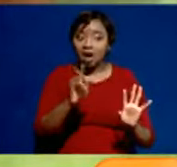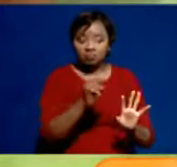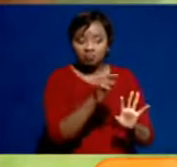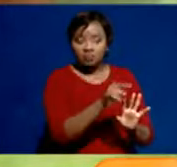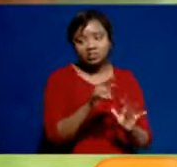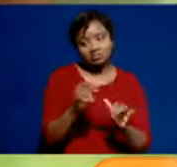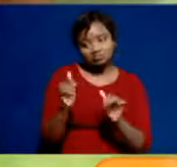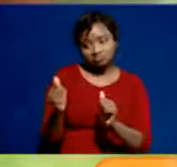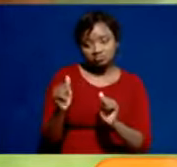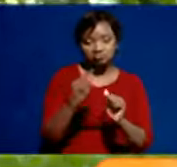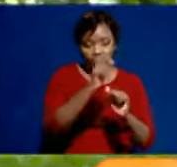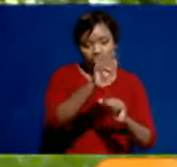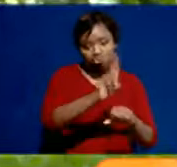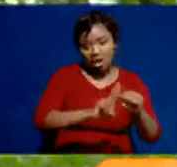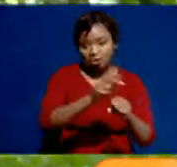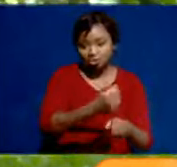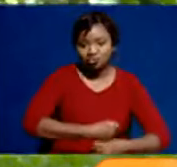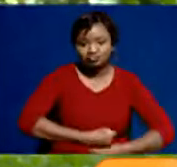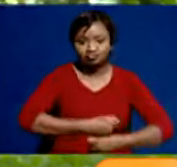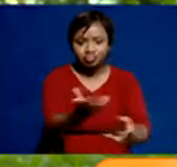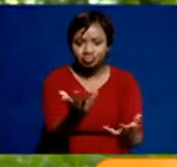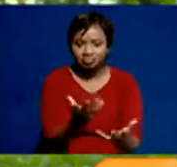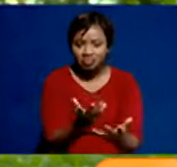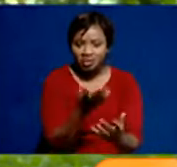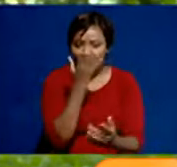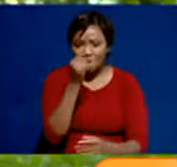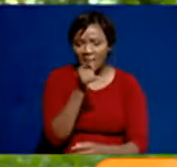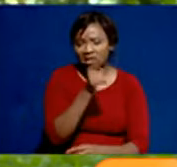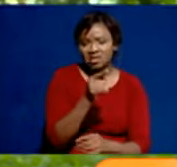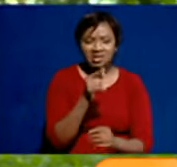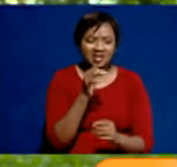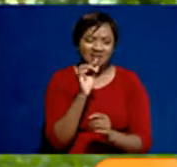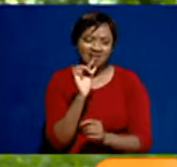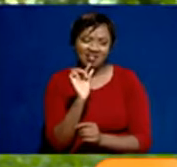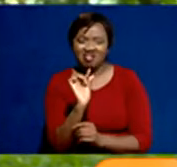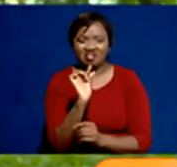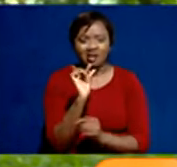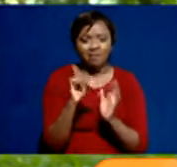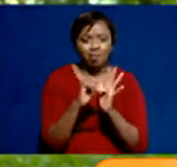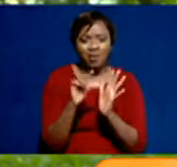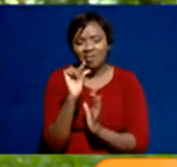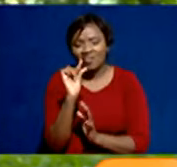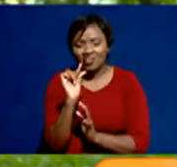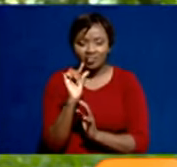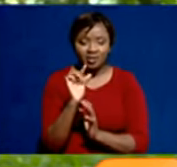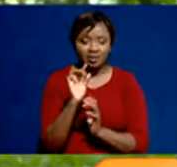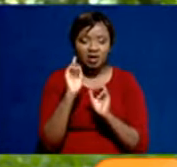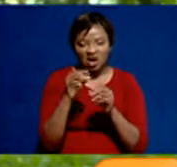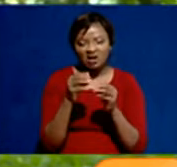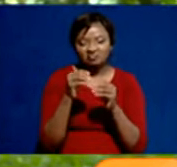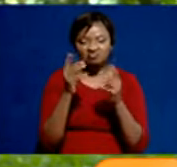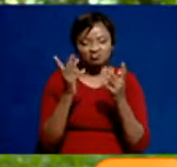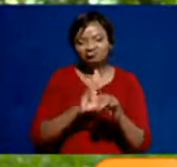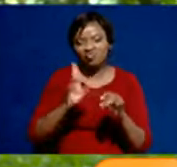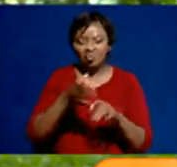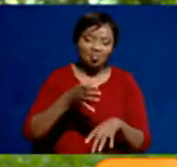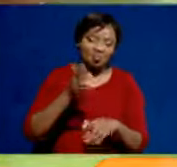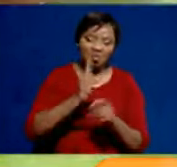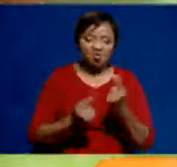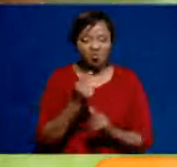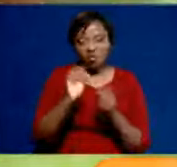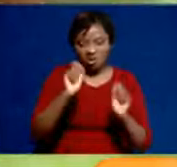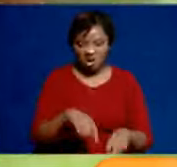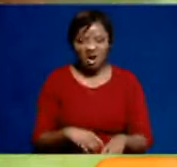like the sugar that was contaminated in warehouses and it disappeared. When you